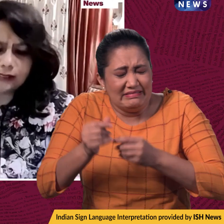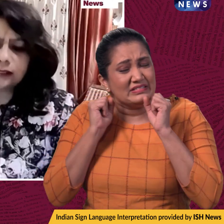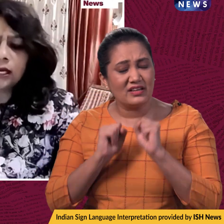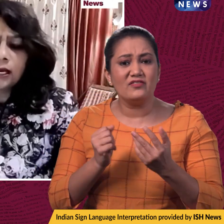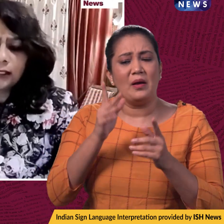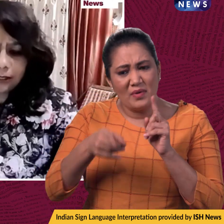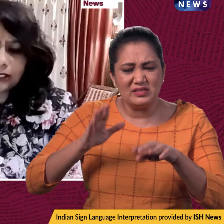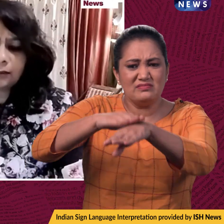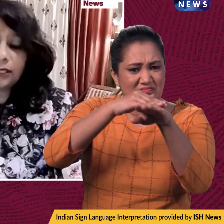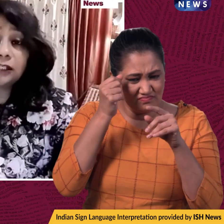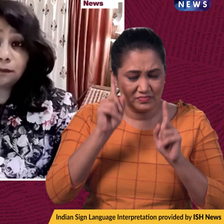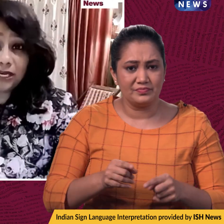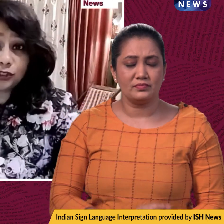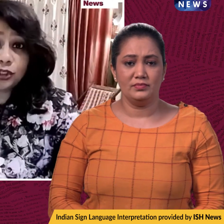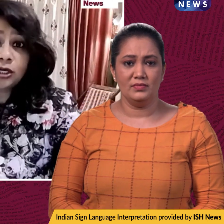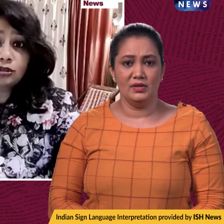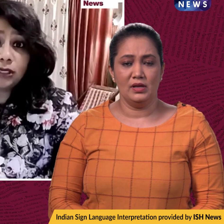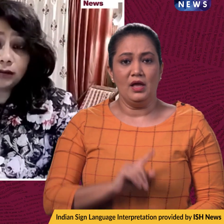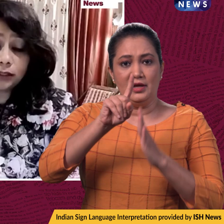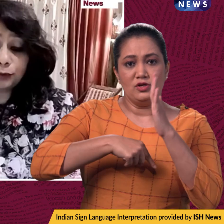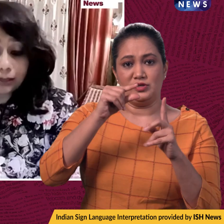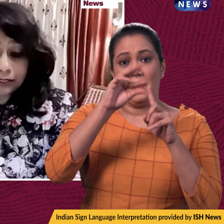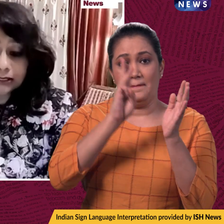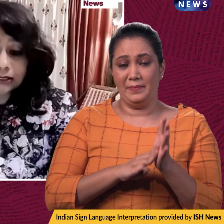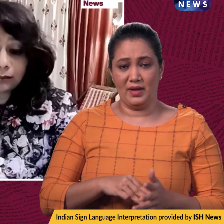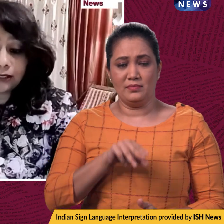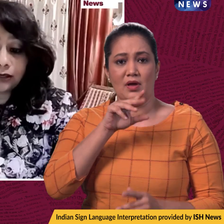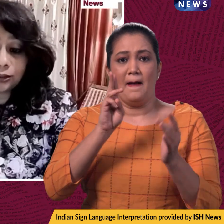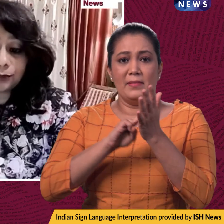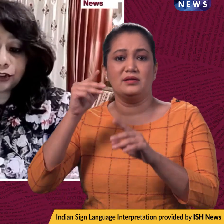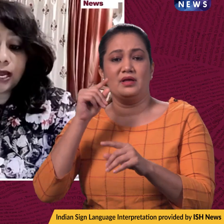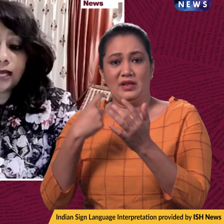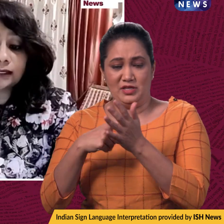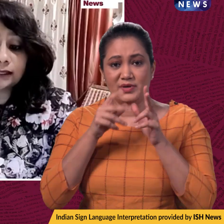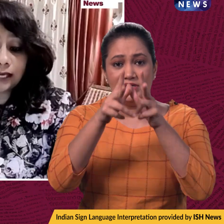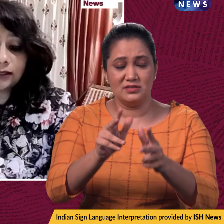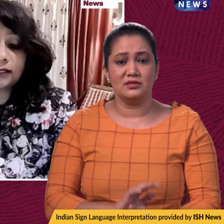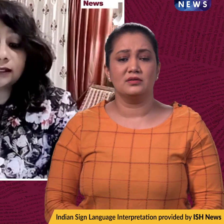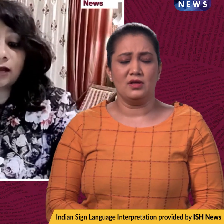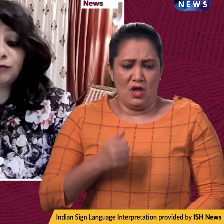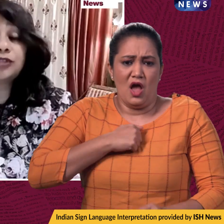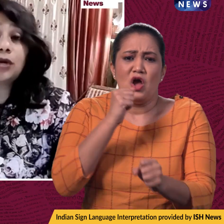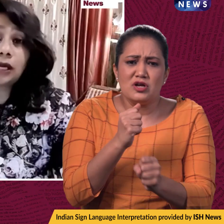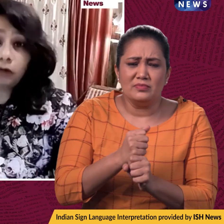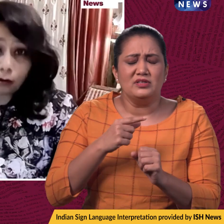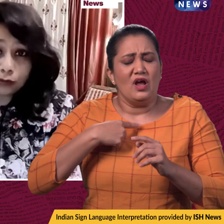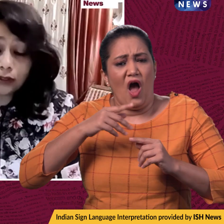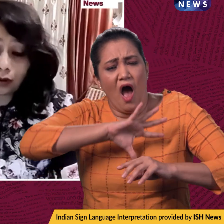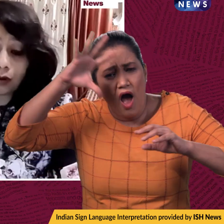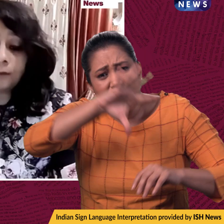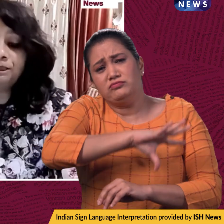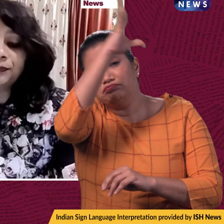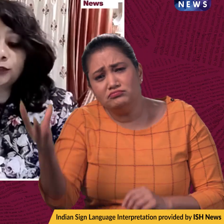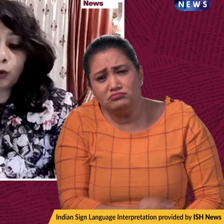economic crisis. In the meantime, in his speech, Sri Lankan Prime Minister Mahinda Rajapaksa has said that his government is working round